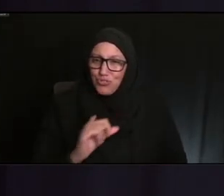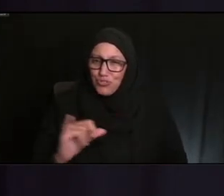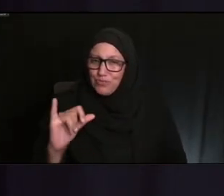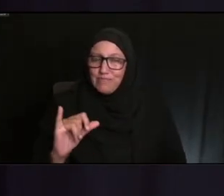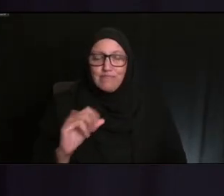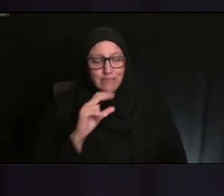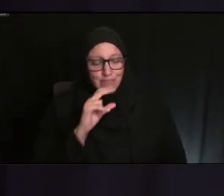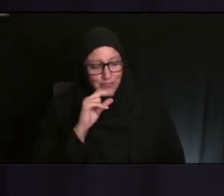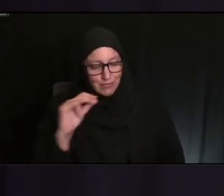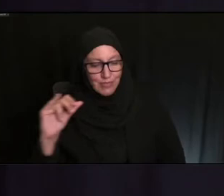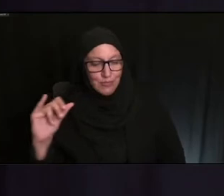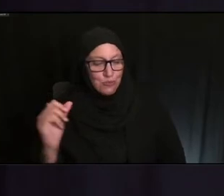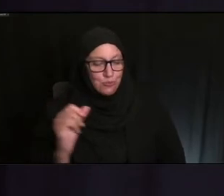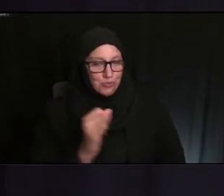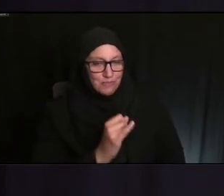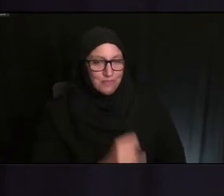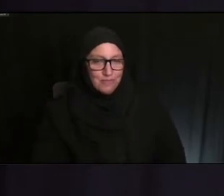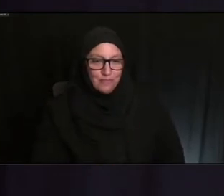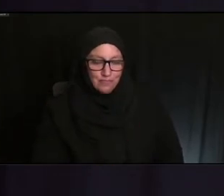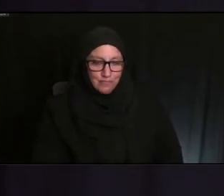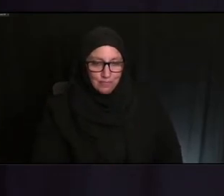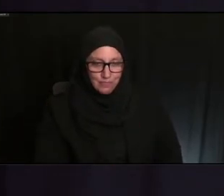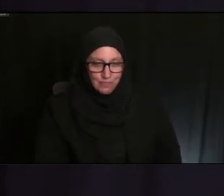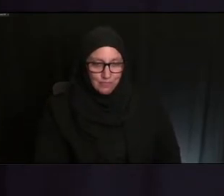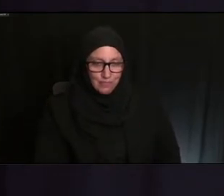sallam that says, man mata